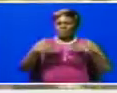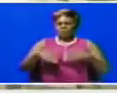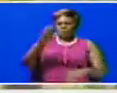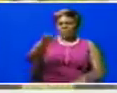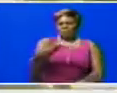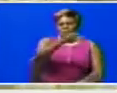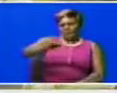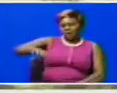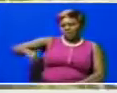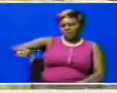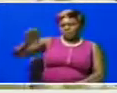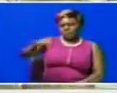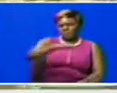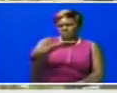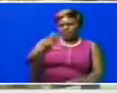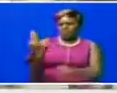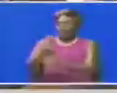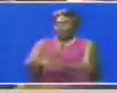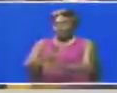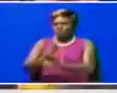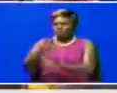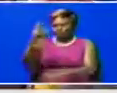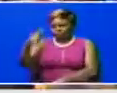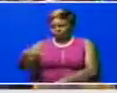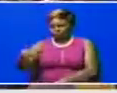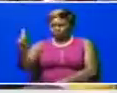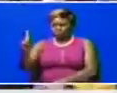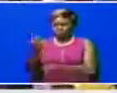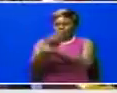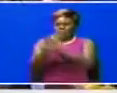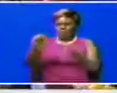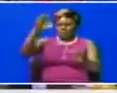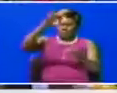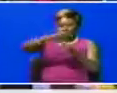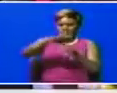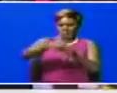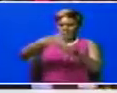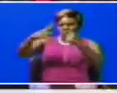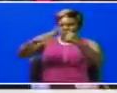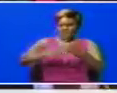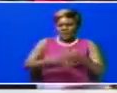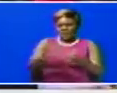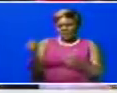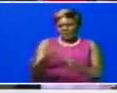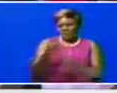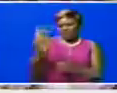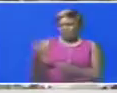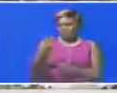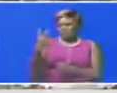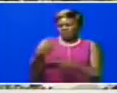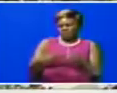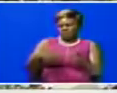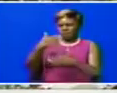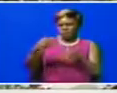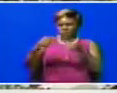in the county assemblies that will be used to approve a repeat of the presidential poll by 9th February next year.